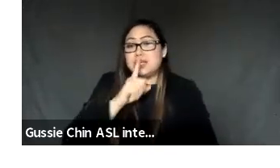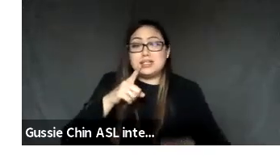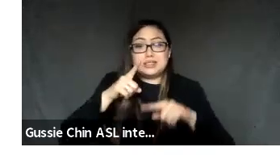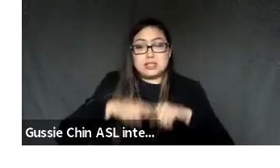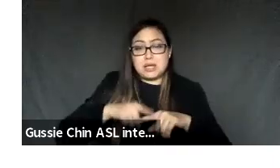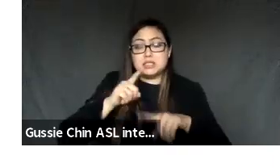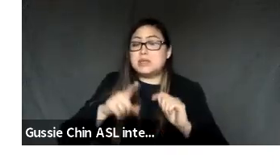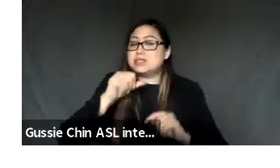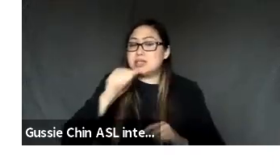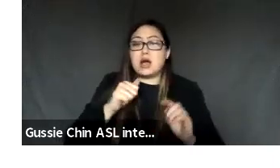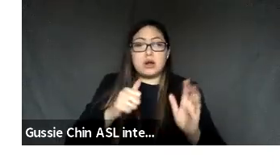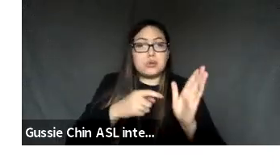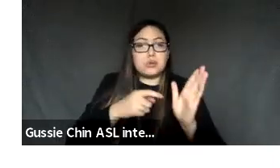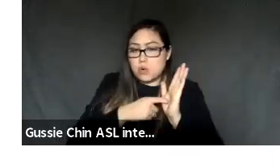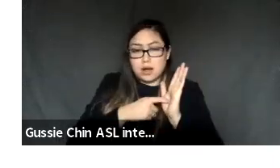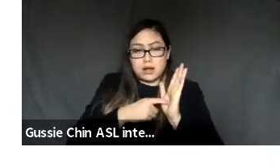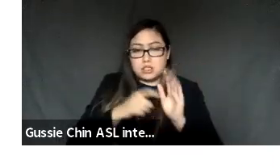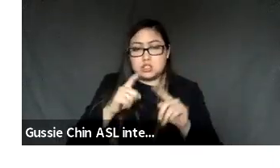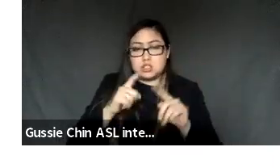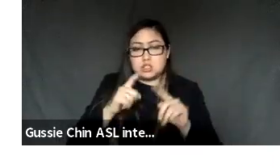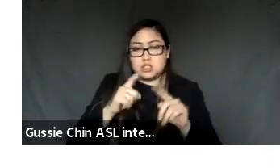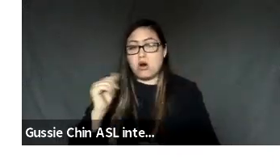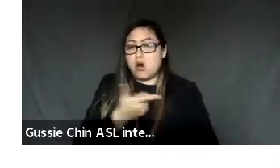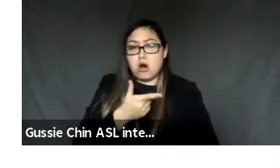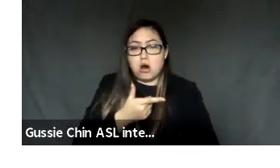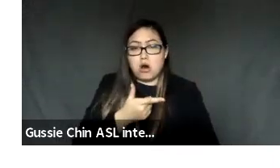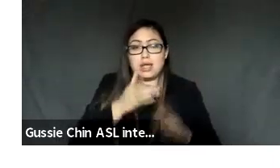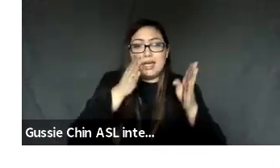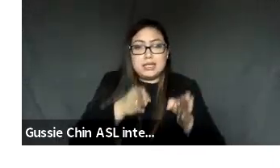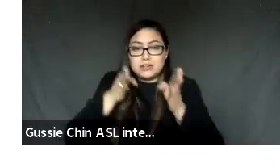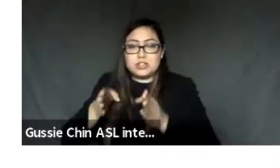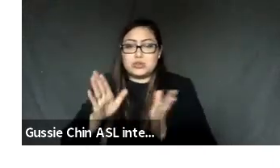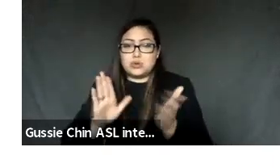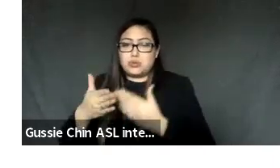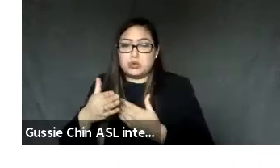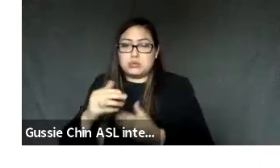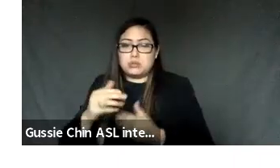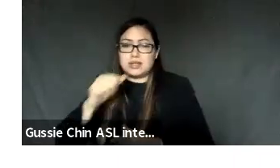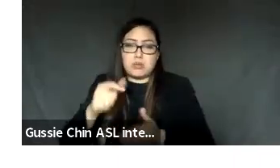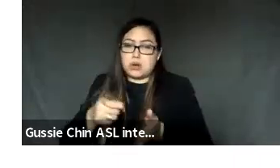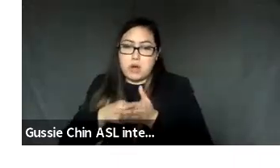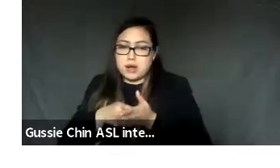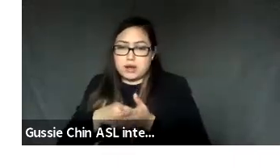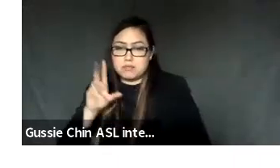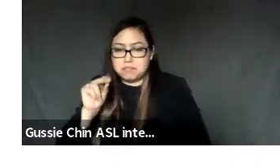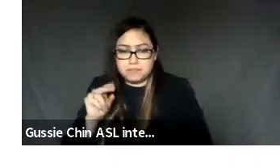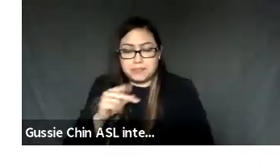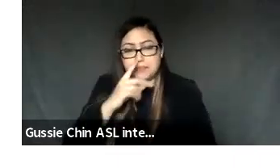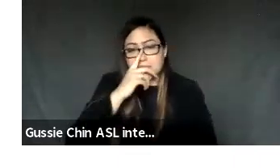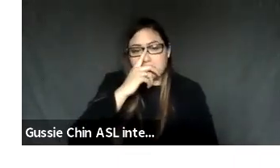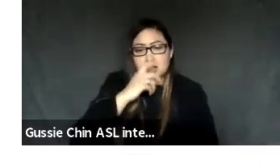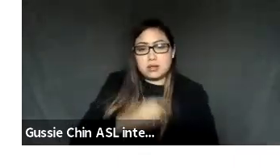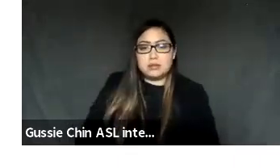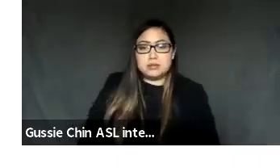not required to have all individual rooms. It wouldn't be required. Nope, you may have to have it